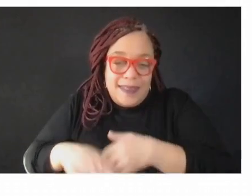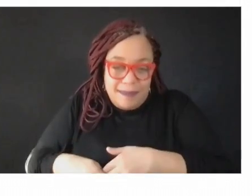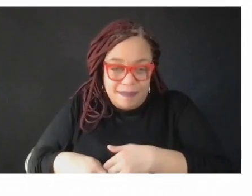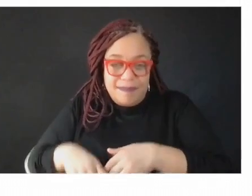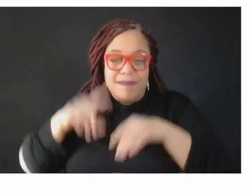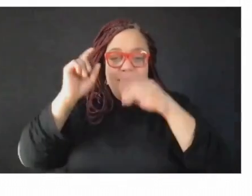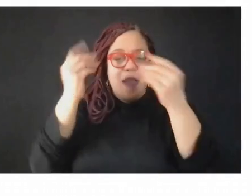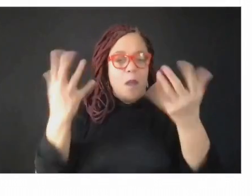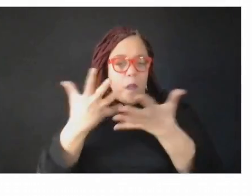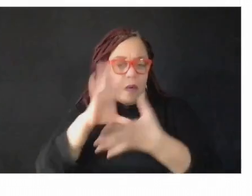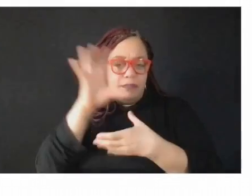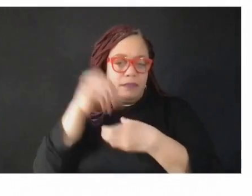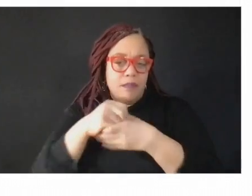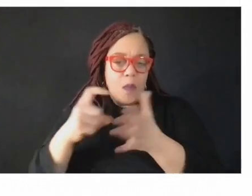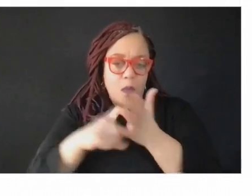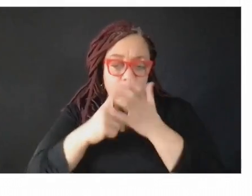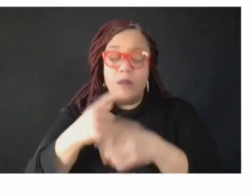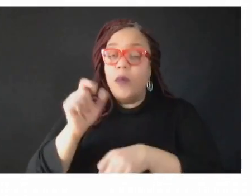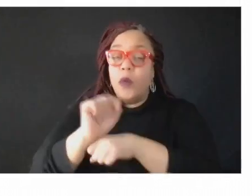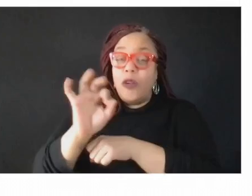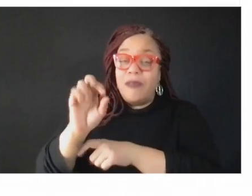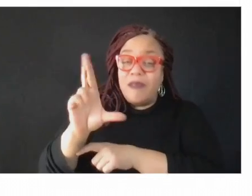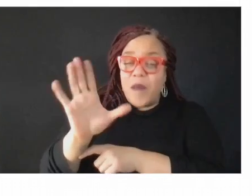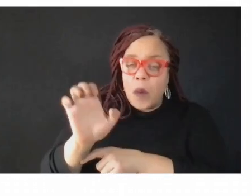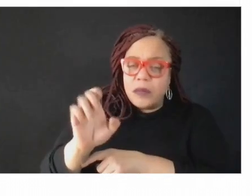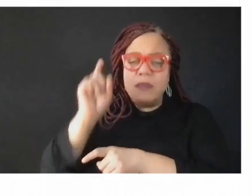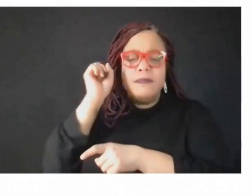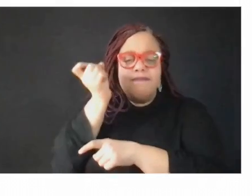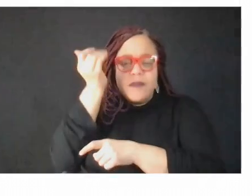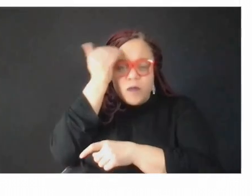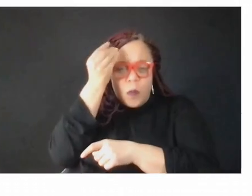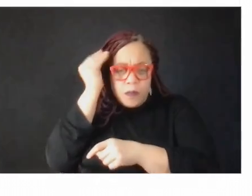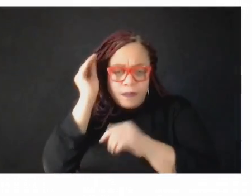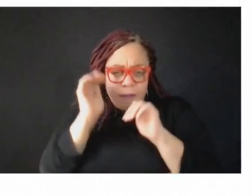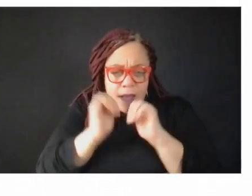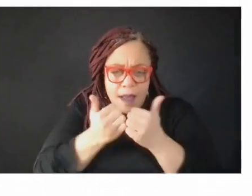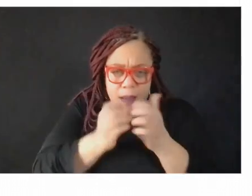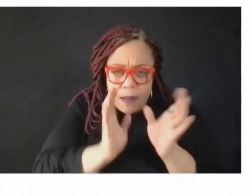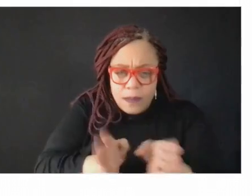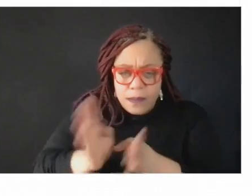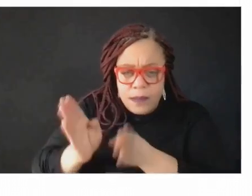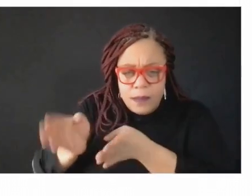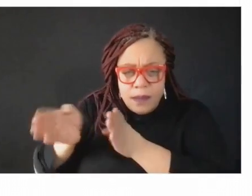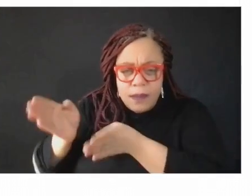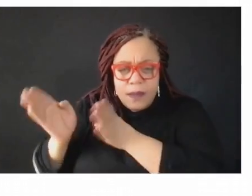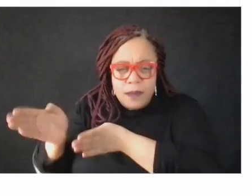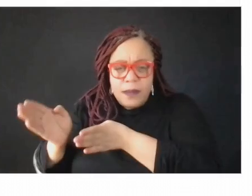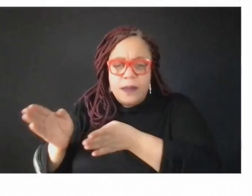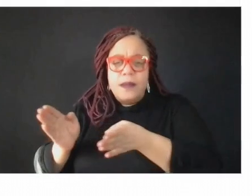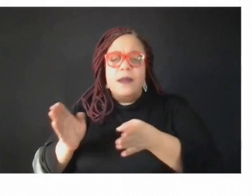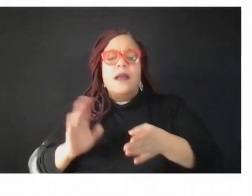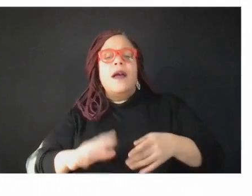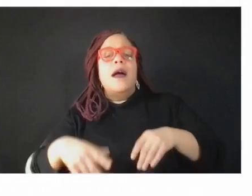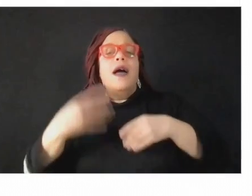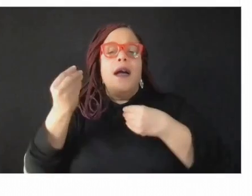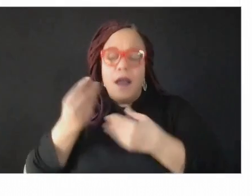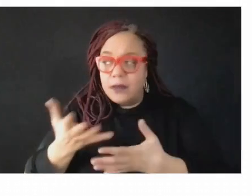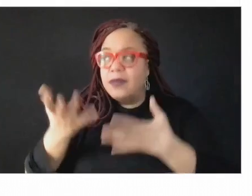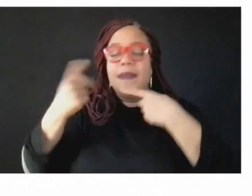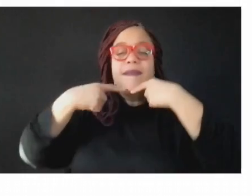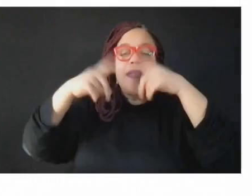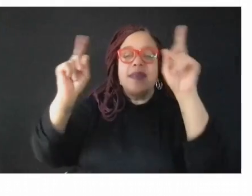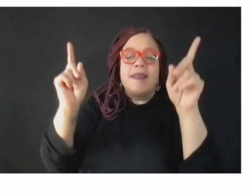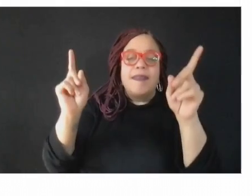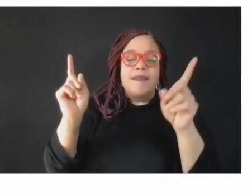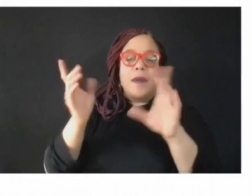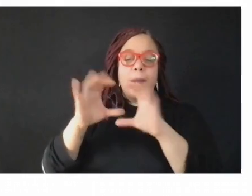how to do effective community engagement, sustained funding that allows us to reach out and